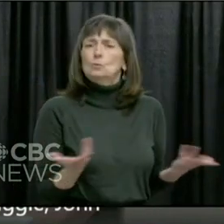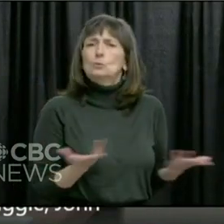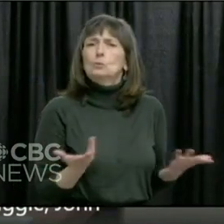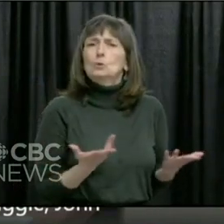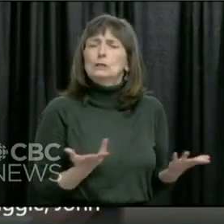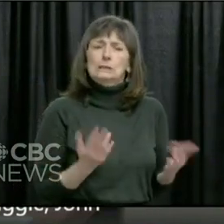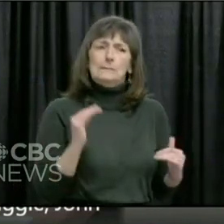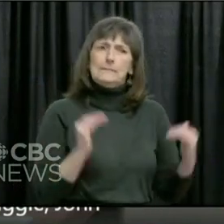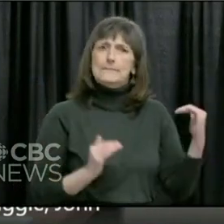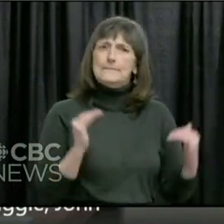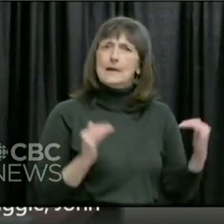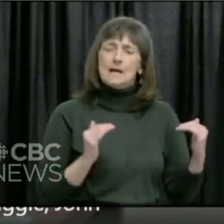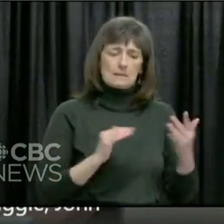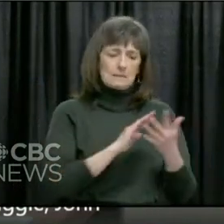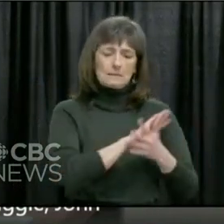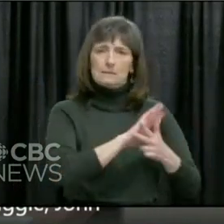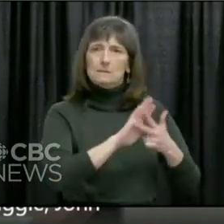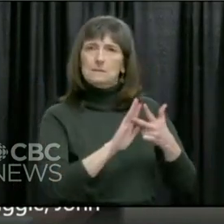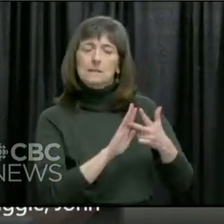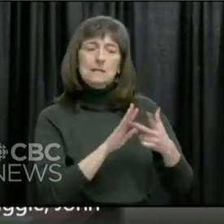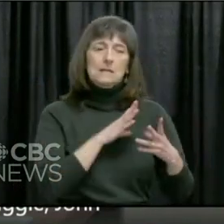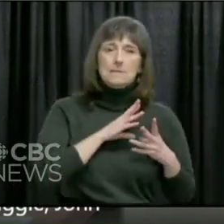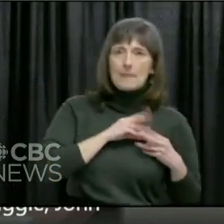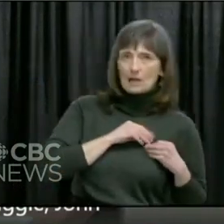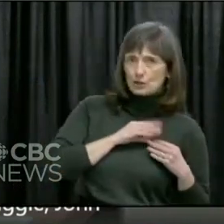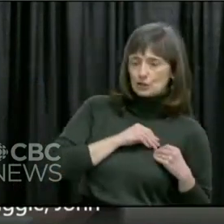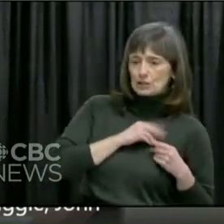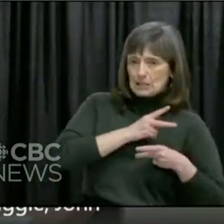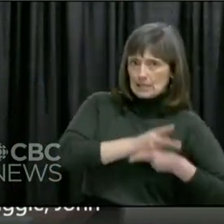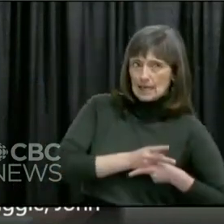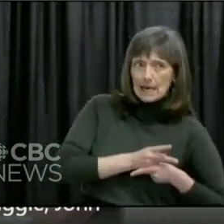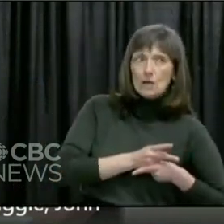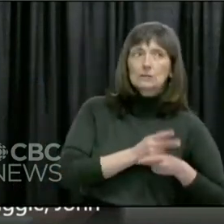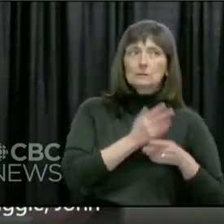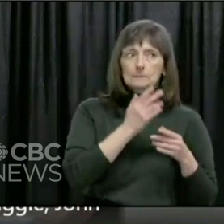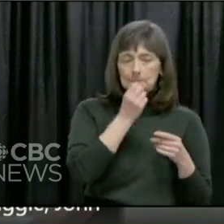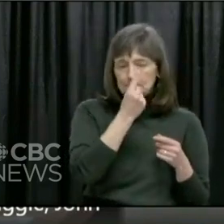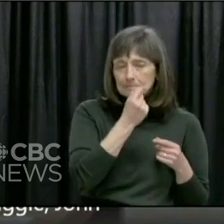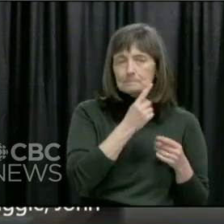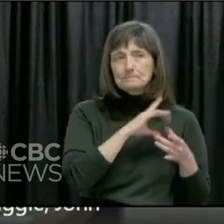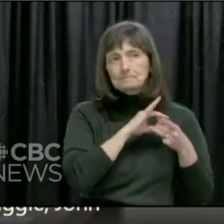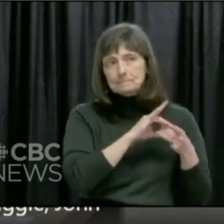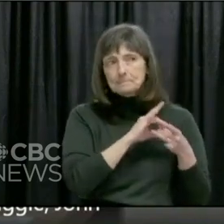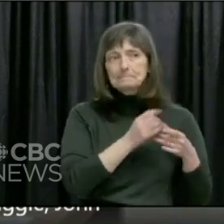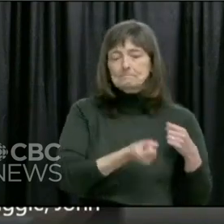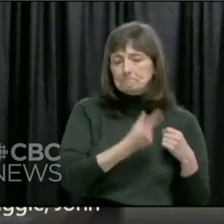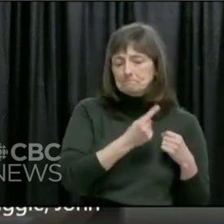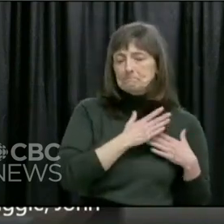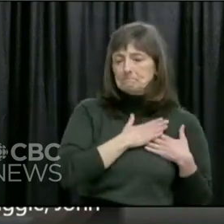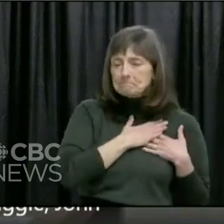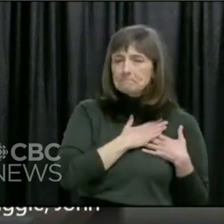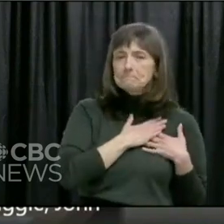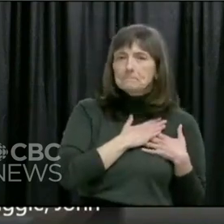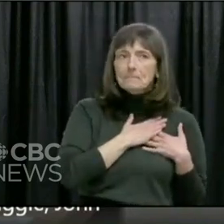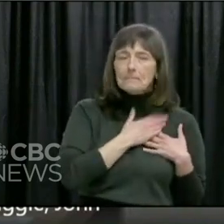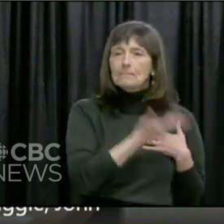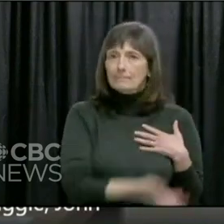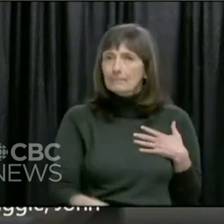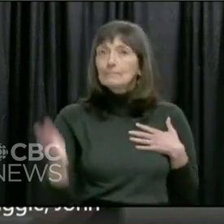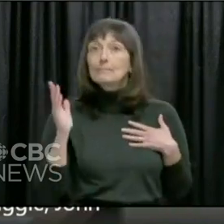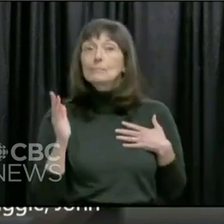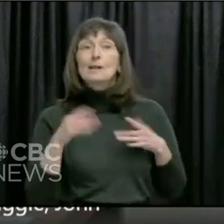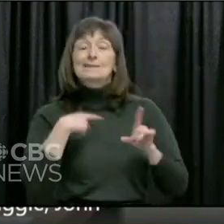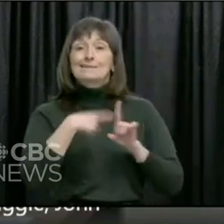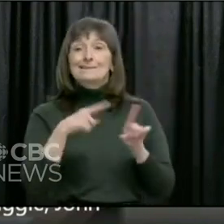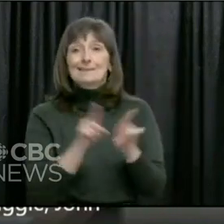balance that issue of compassion and care and empathy with the need to safeguard public